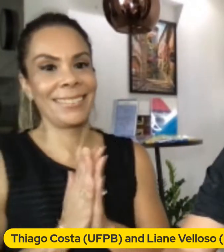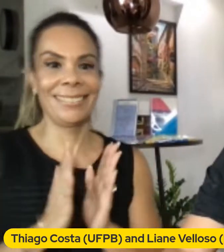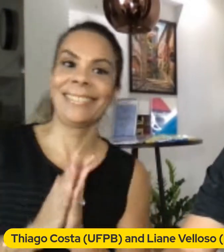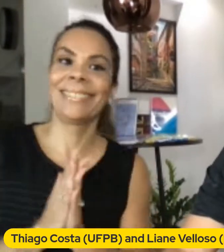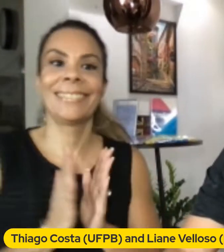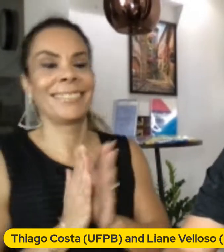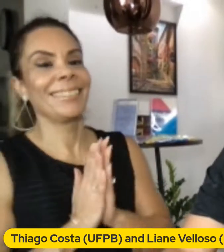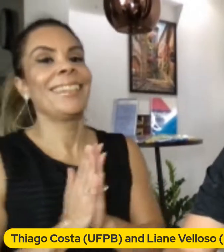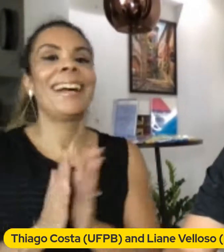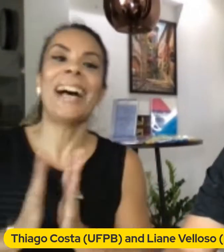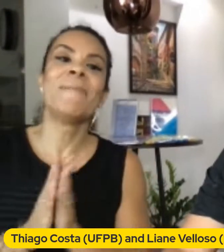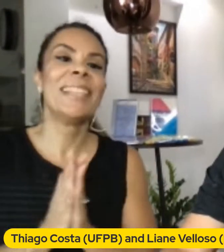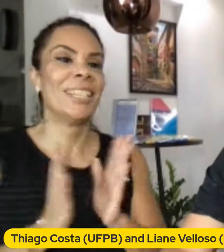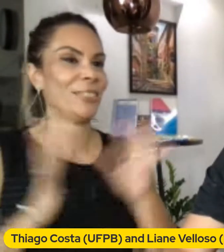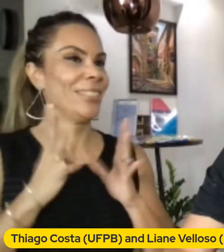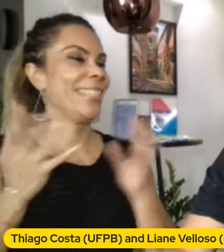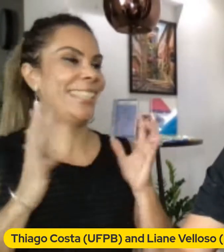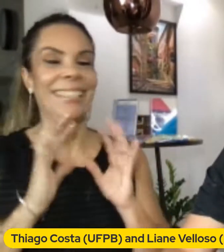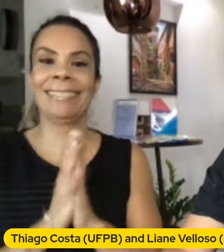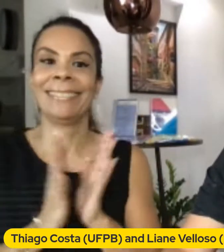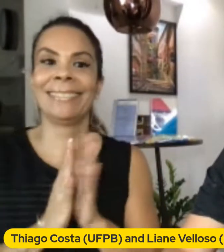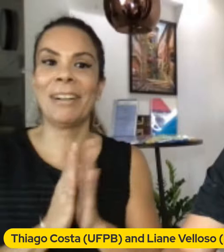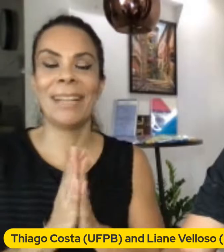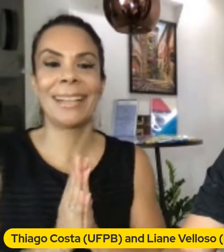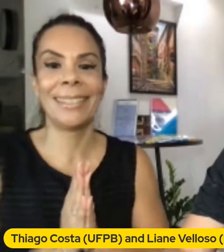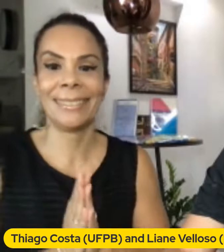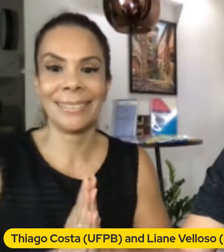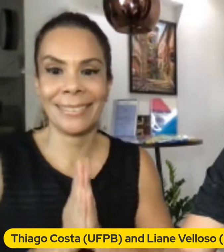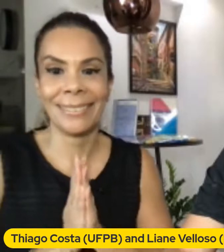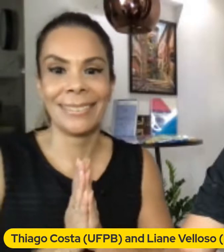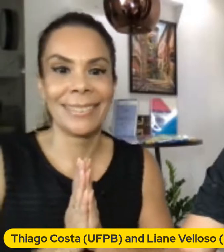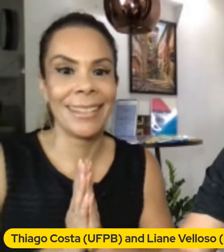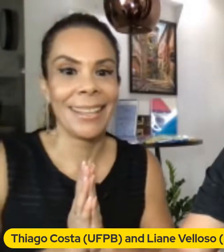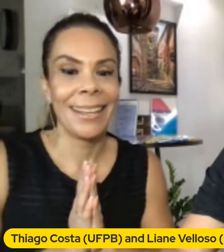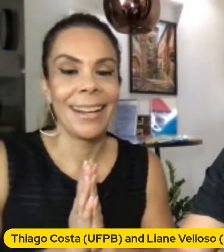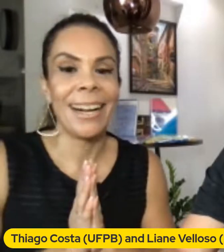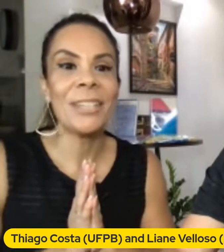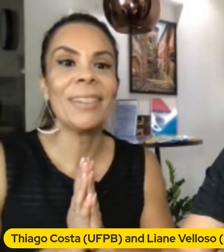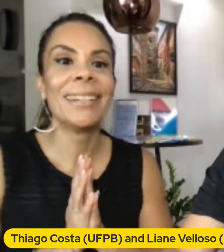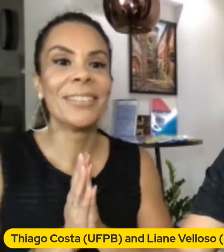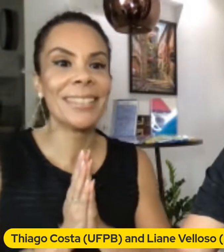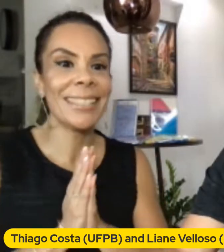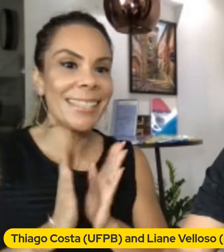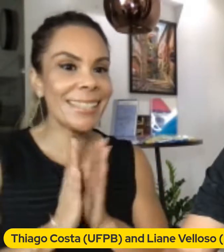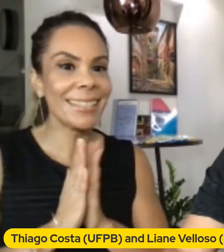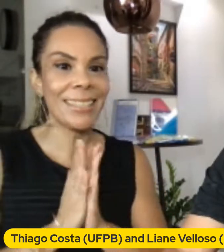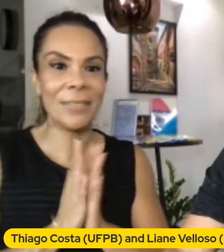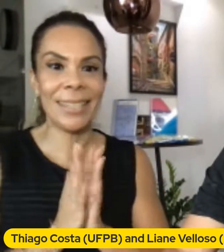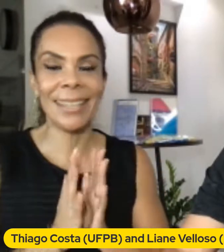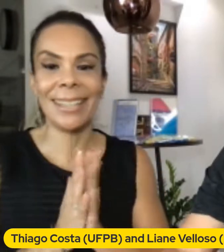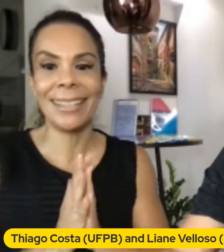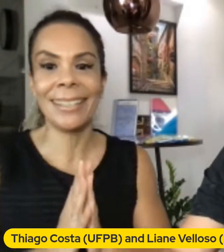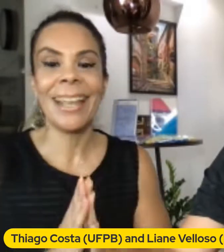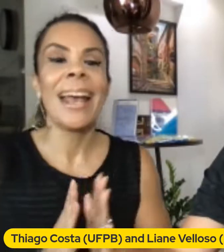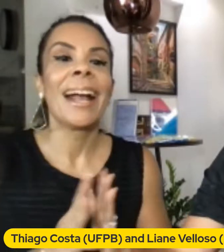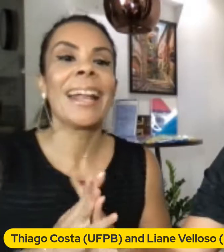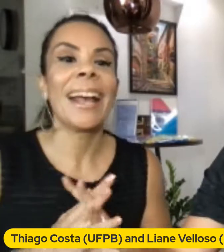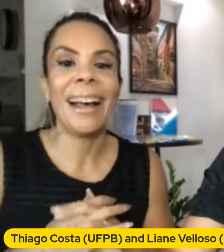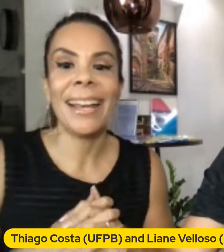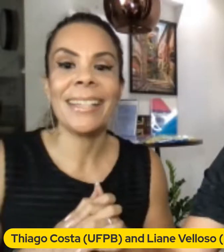screen. While I'm nervous. Oh my God. Are you nervous? Oh my